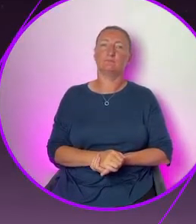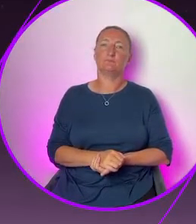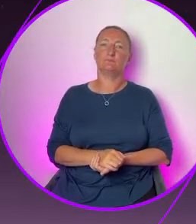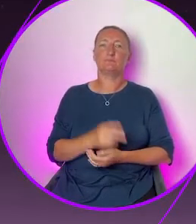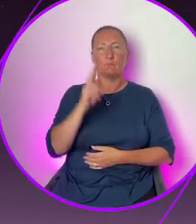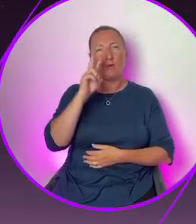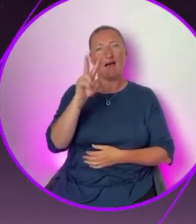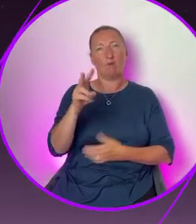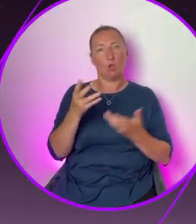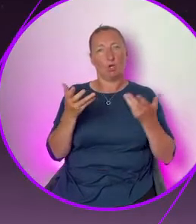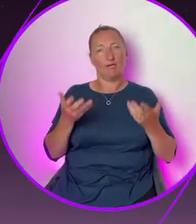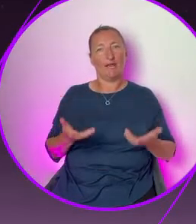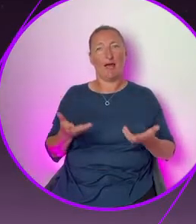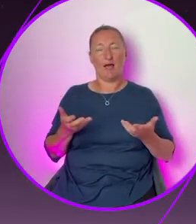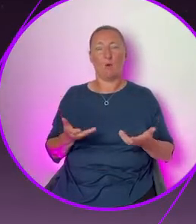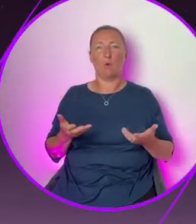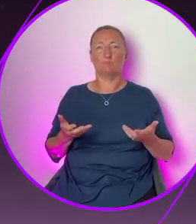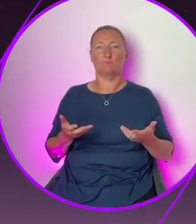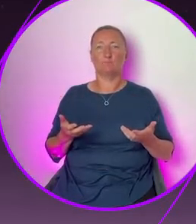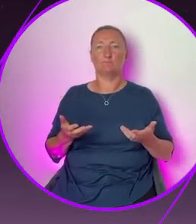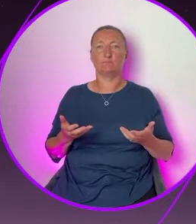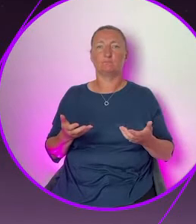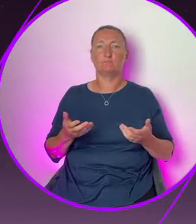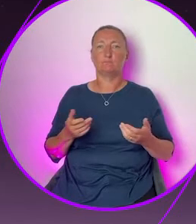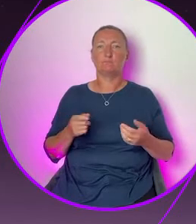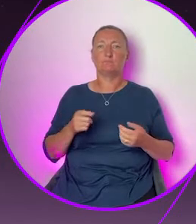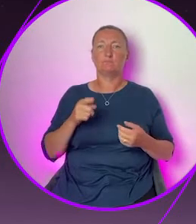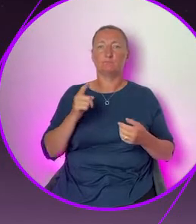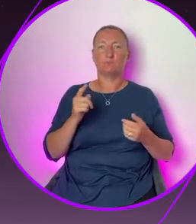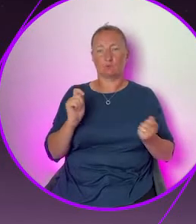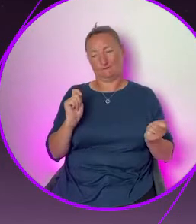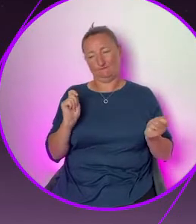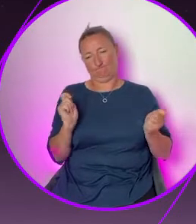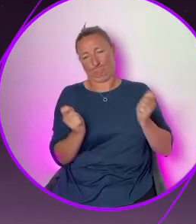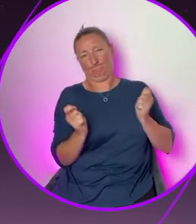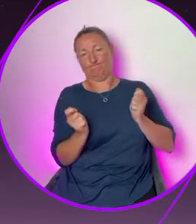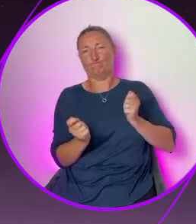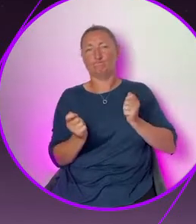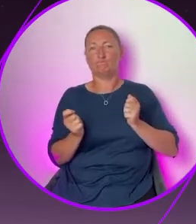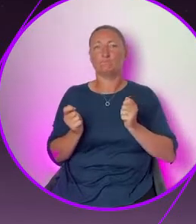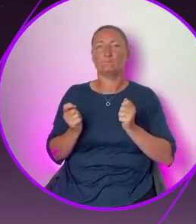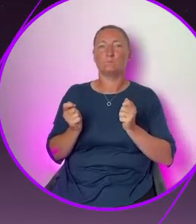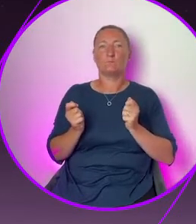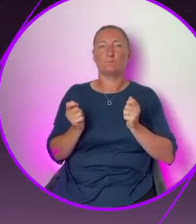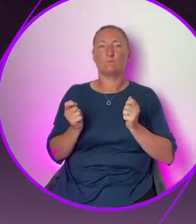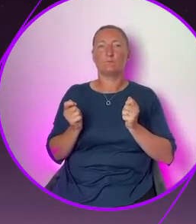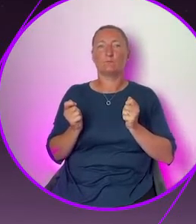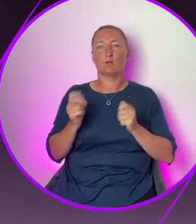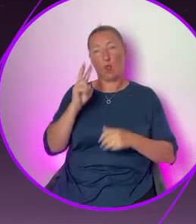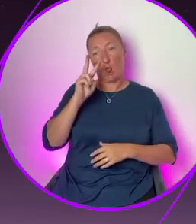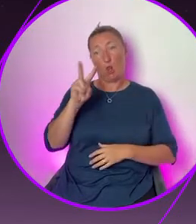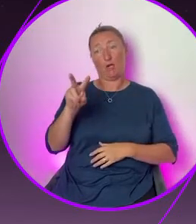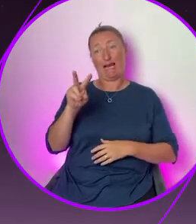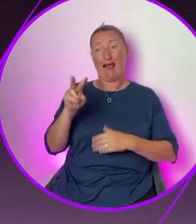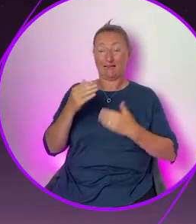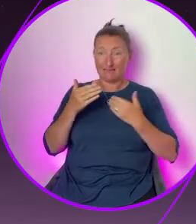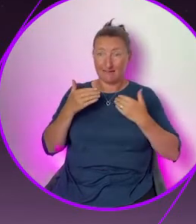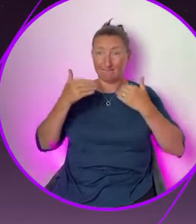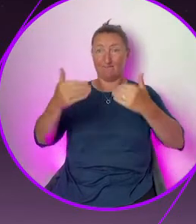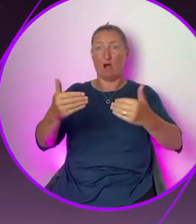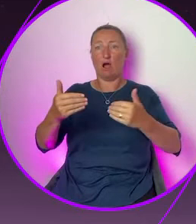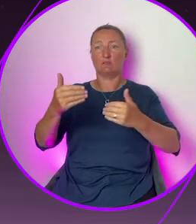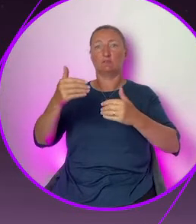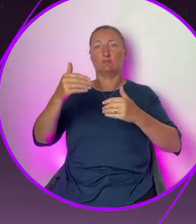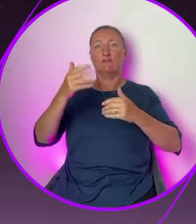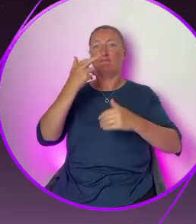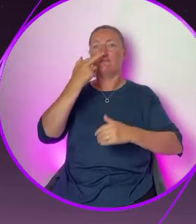let's have a look at what sort of this shift that's happening as through the lens of the advanced virtual environment. So